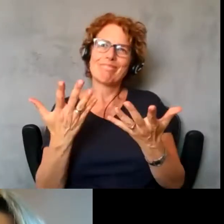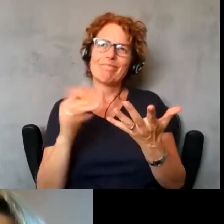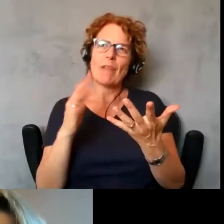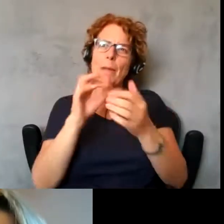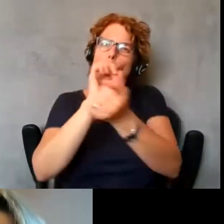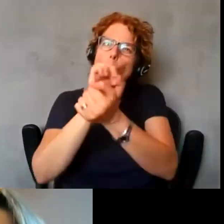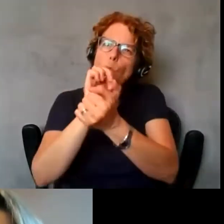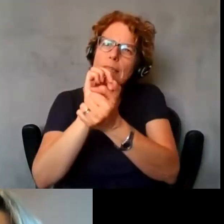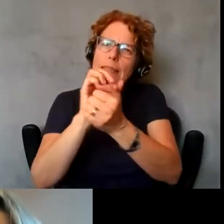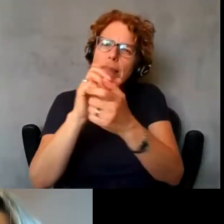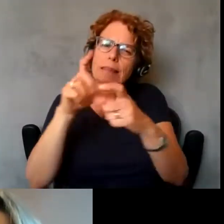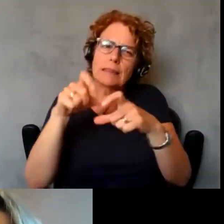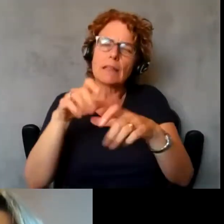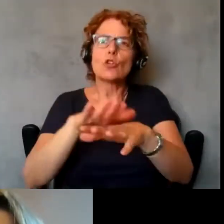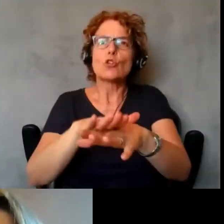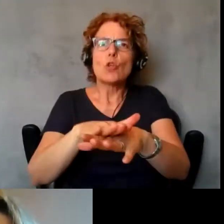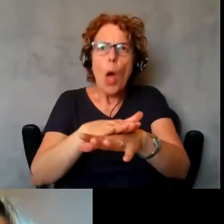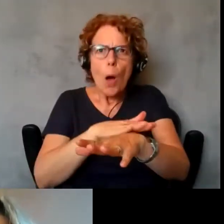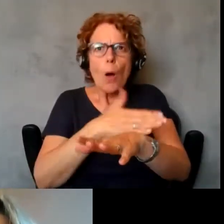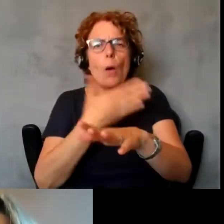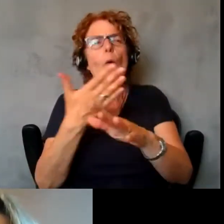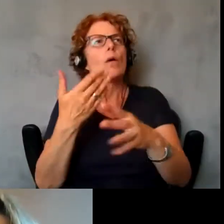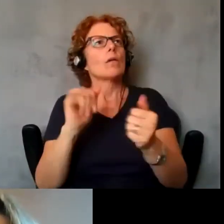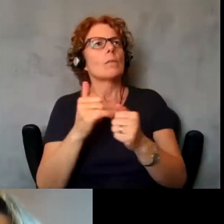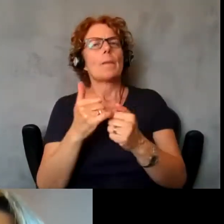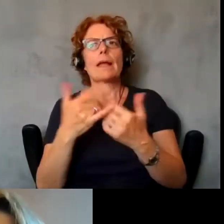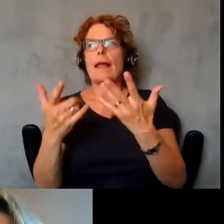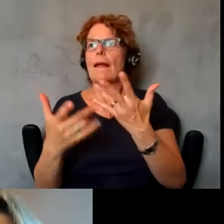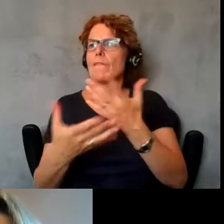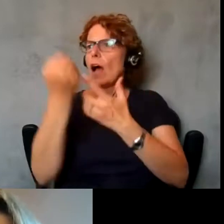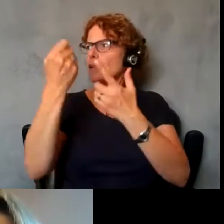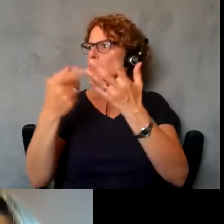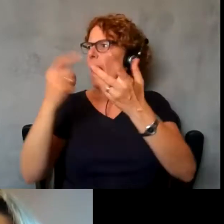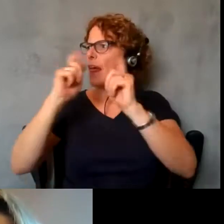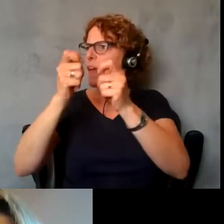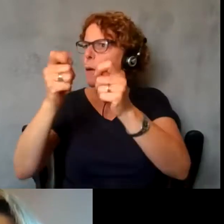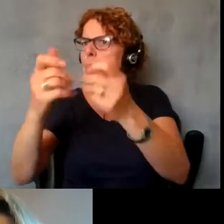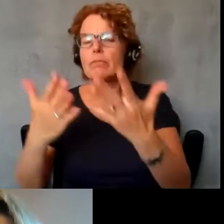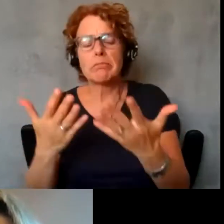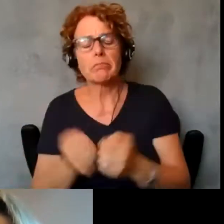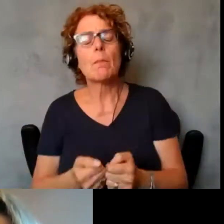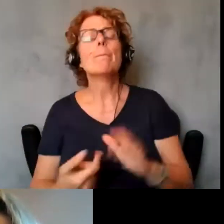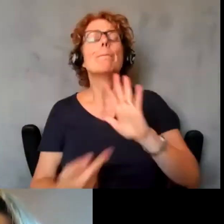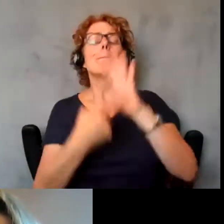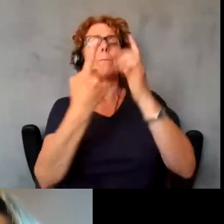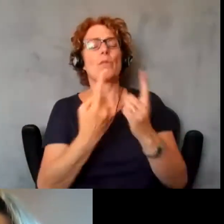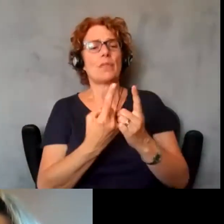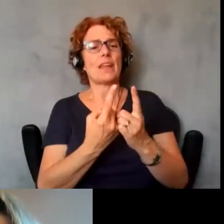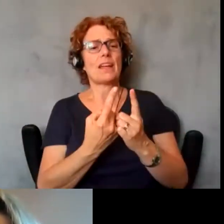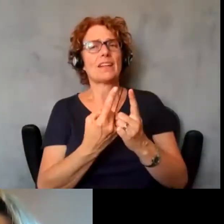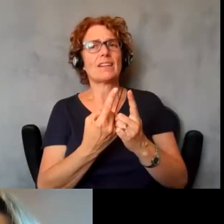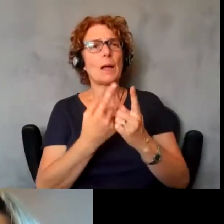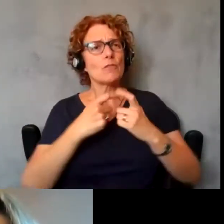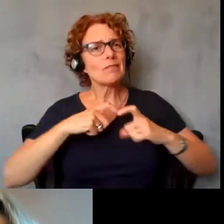little bit. Things might progress. We might be able to find another therapy in the future. But the key thing is just to be hugely